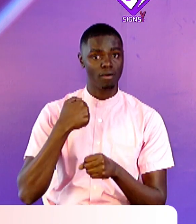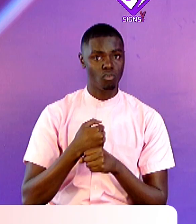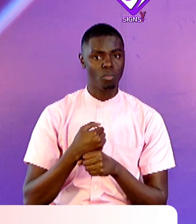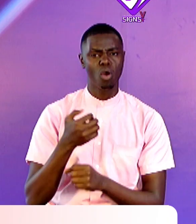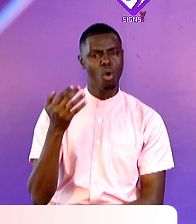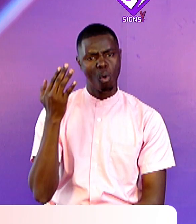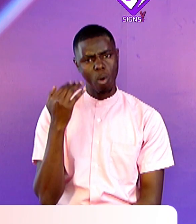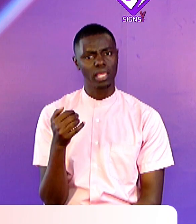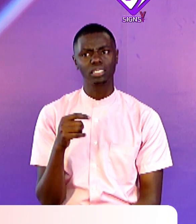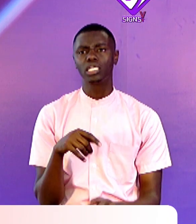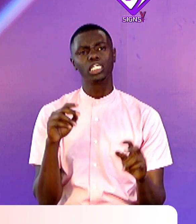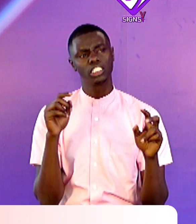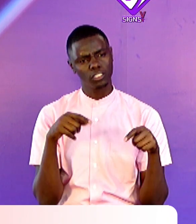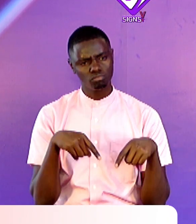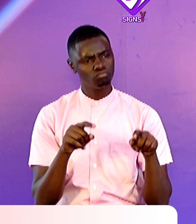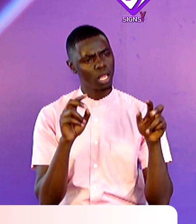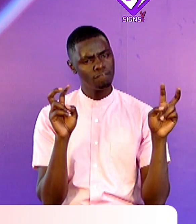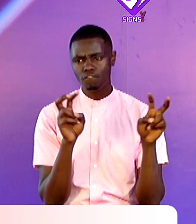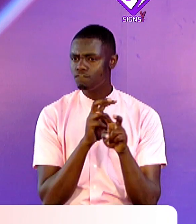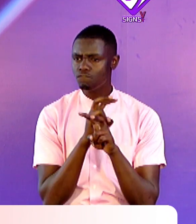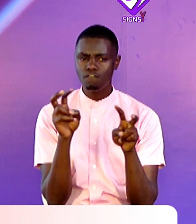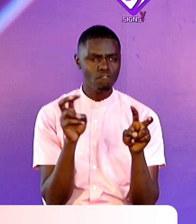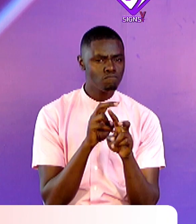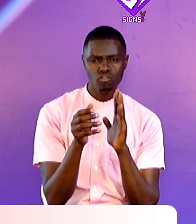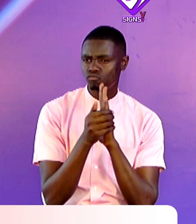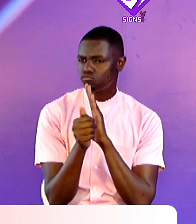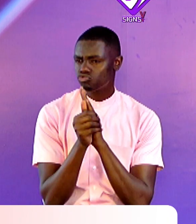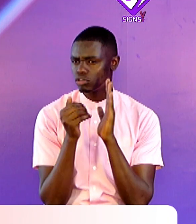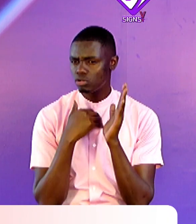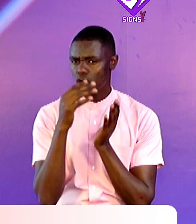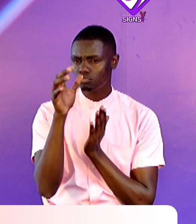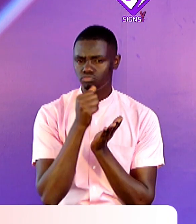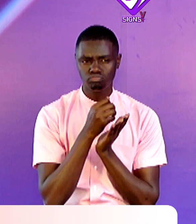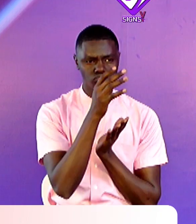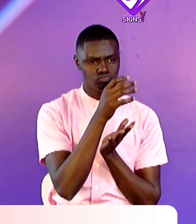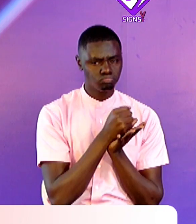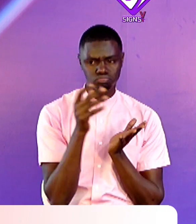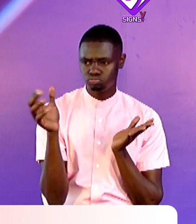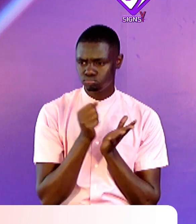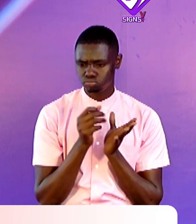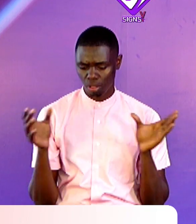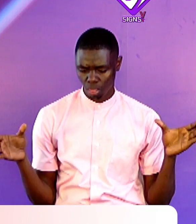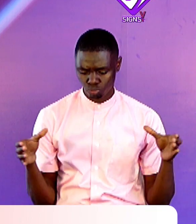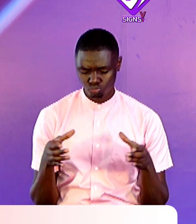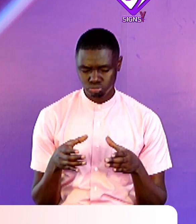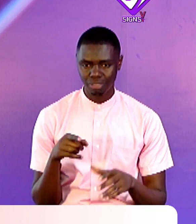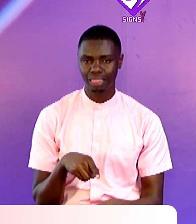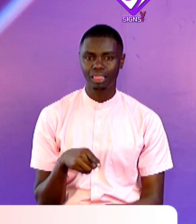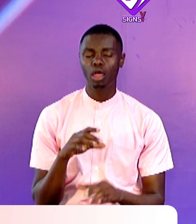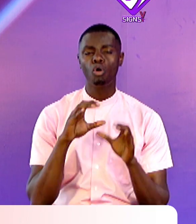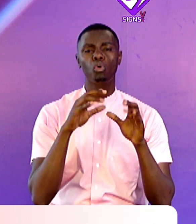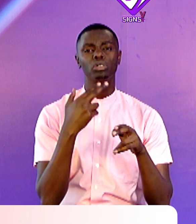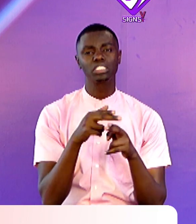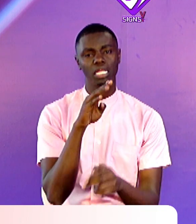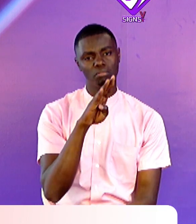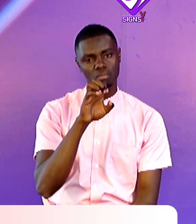had gone out, he saw who was capable of playing football and bringing victory to Kenya. Benny But McCarthy. remember, remember what